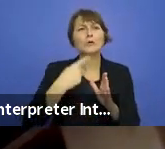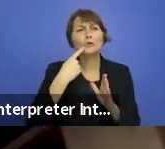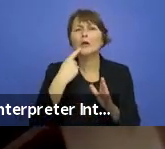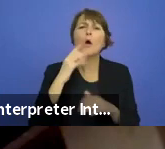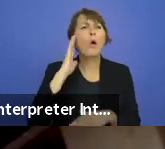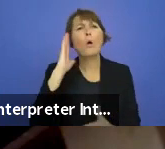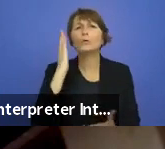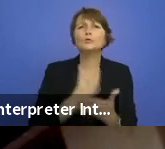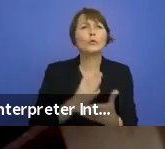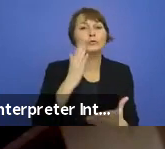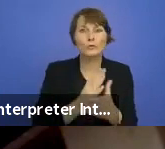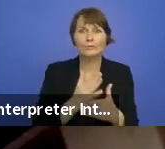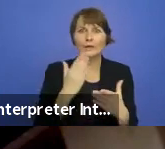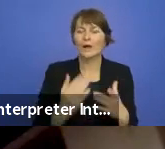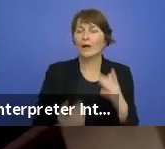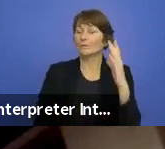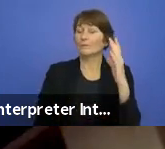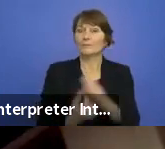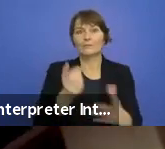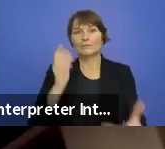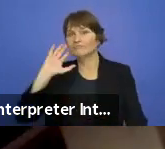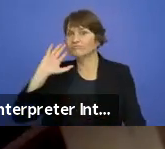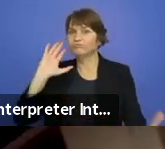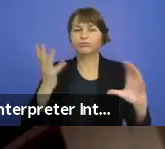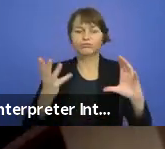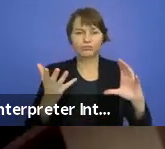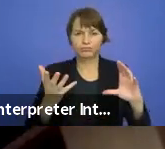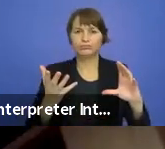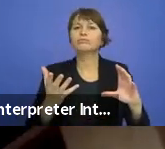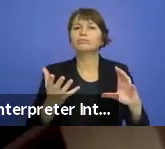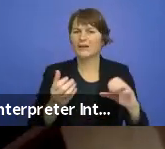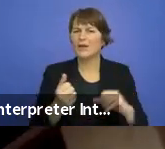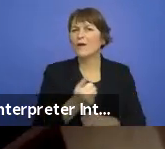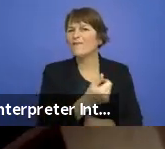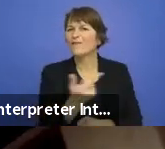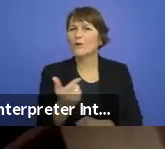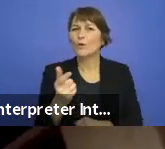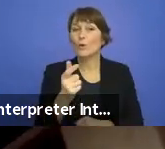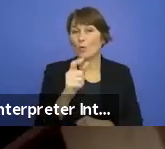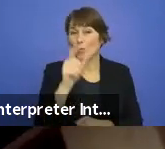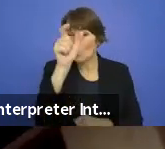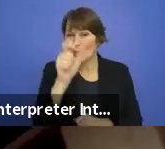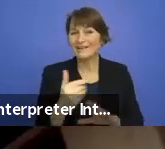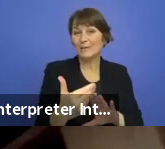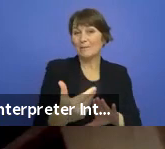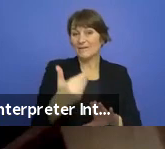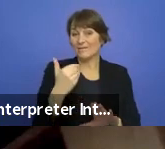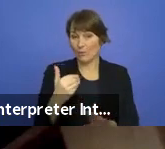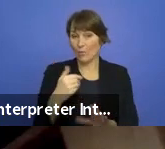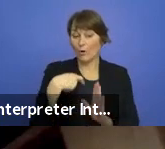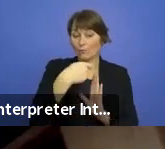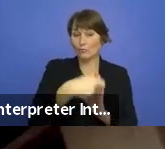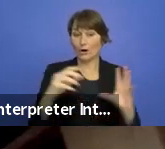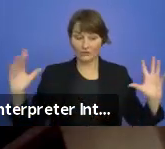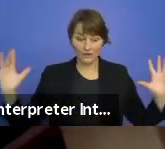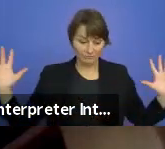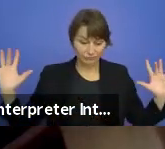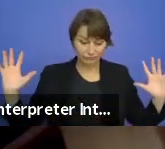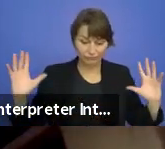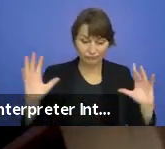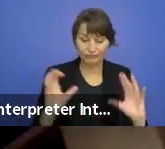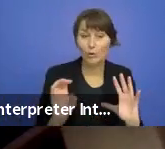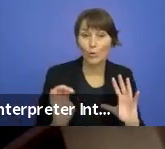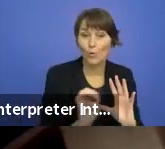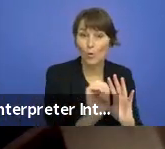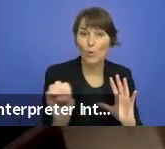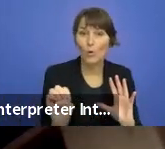anticipated. A few weeks before reaching the Europeana base camp, the theatres in the UK and across Europe closed and all